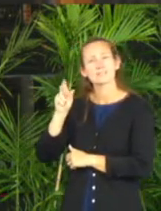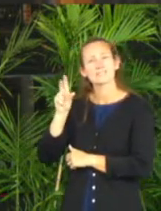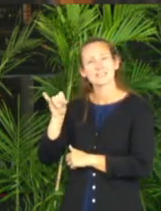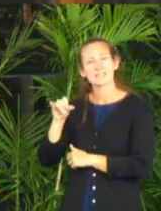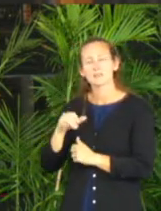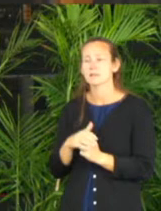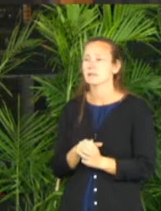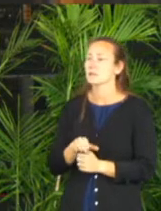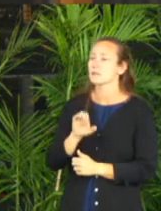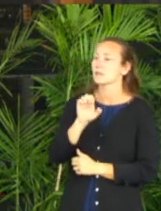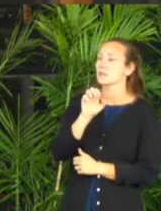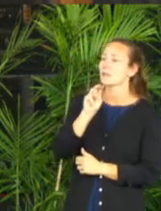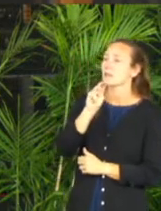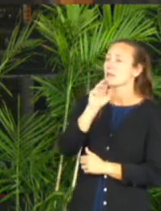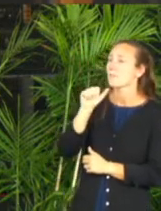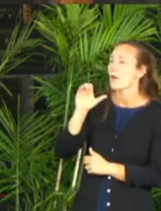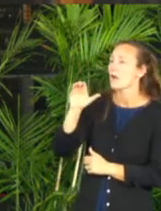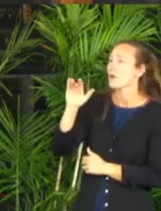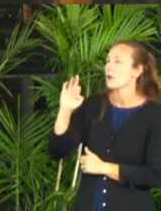Emma Card,